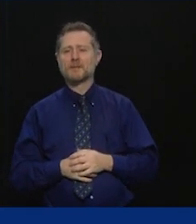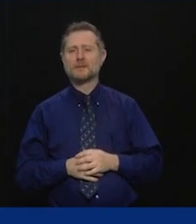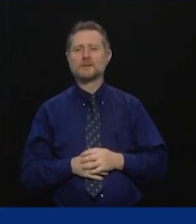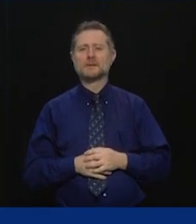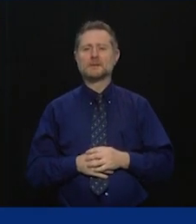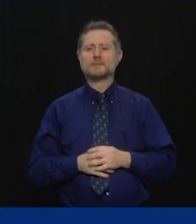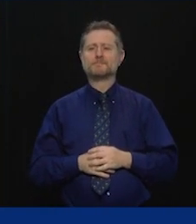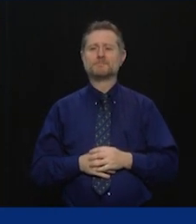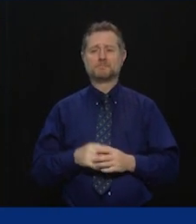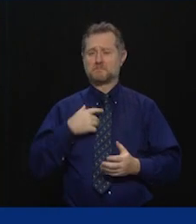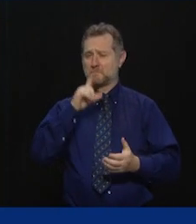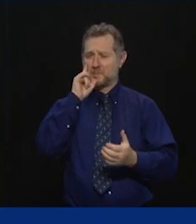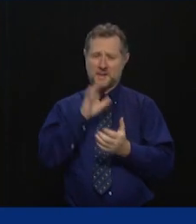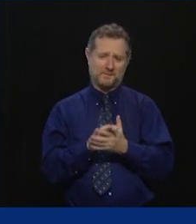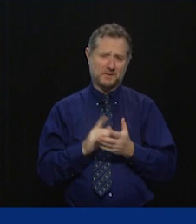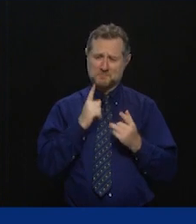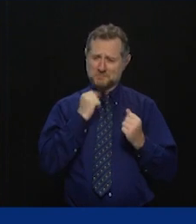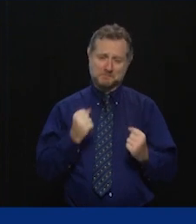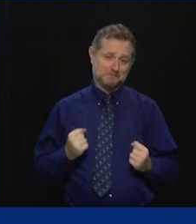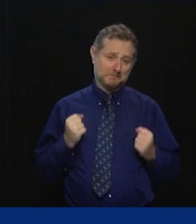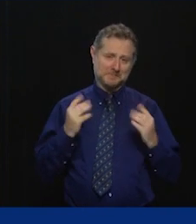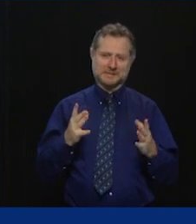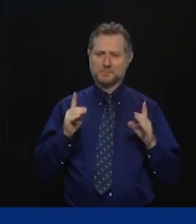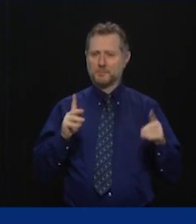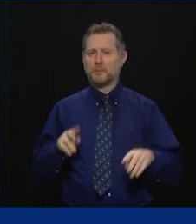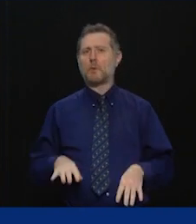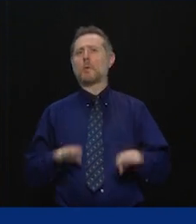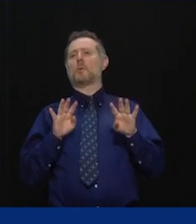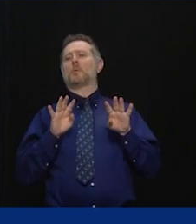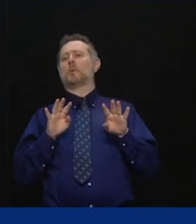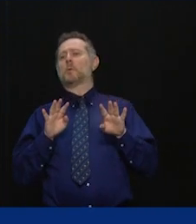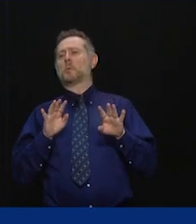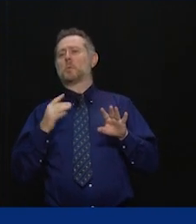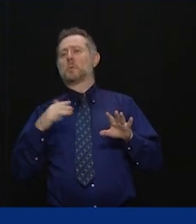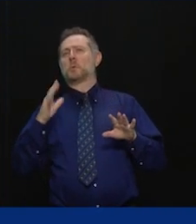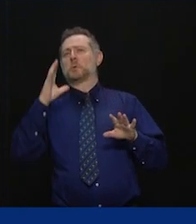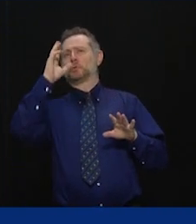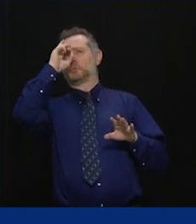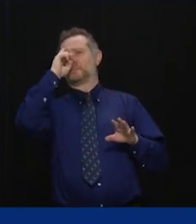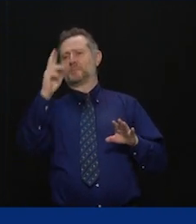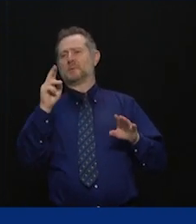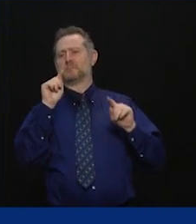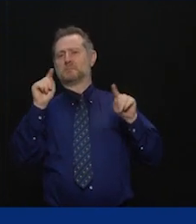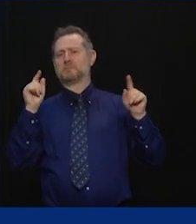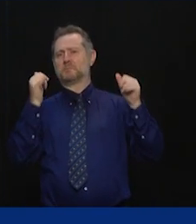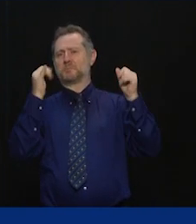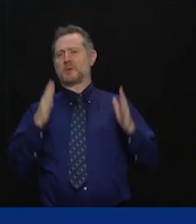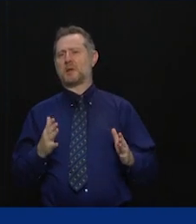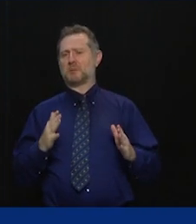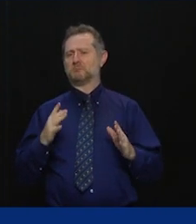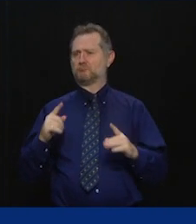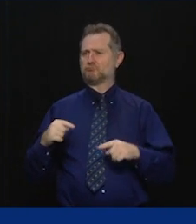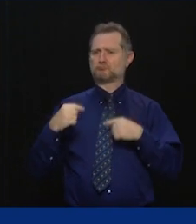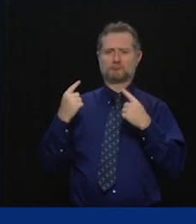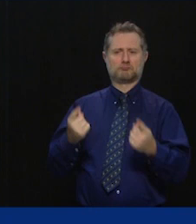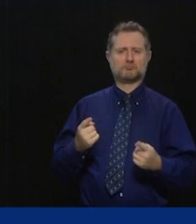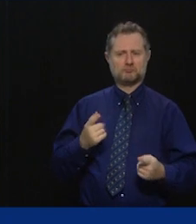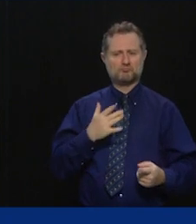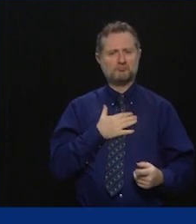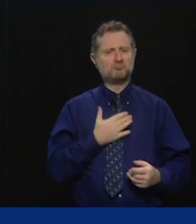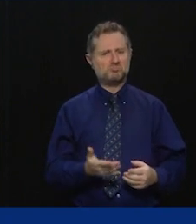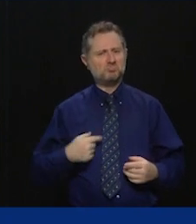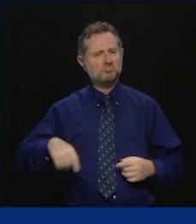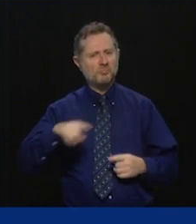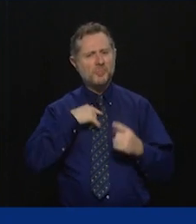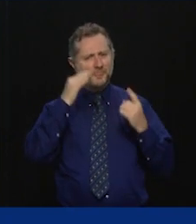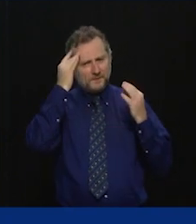people out there who will be persuaded when they see people that they've admired throughout your careers. And as we heard about the team effort, this truly